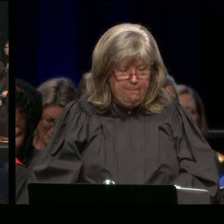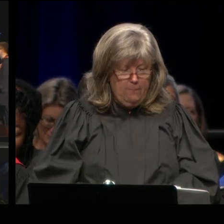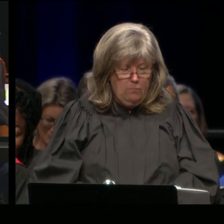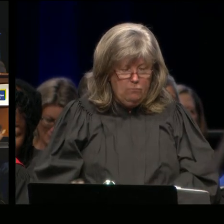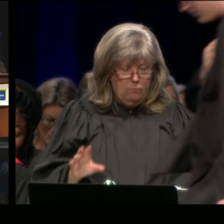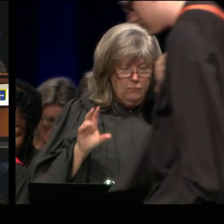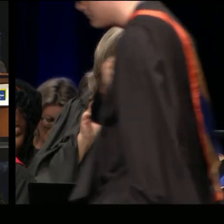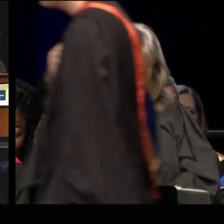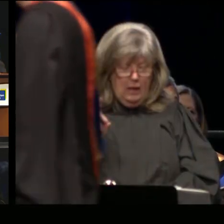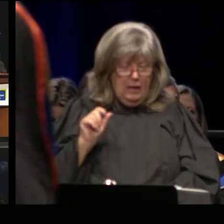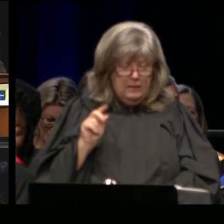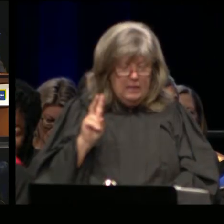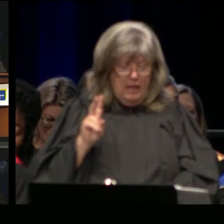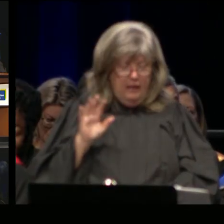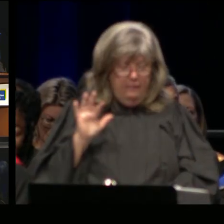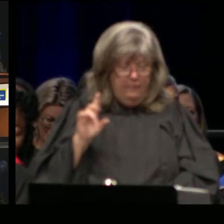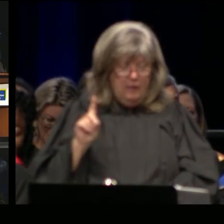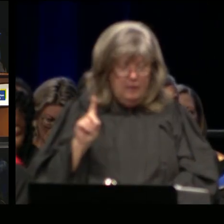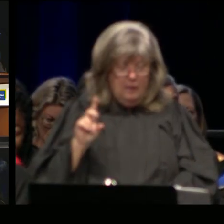David College.